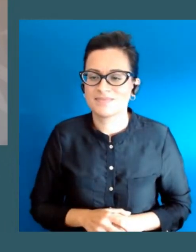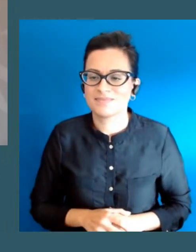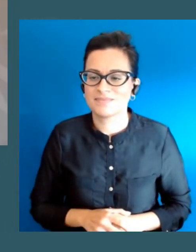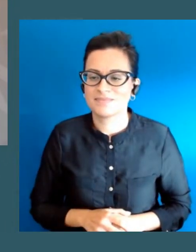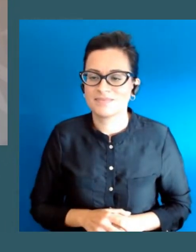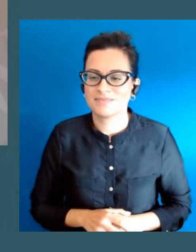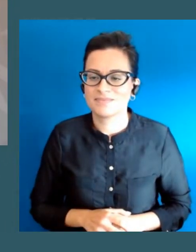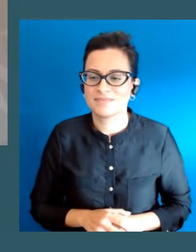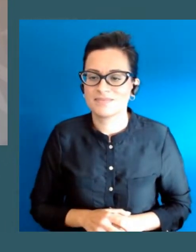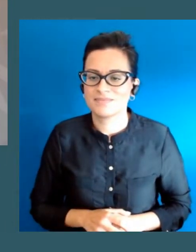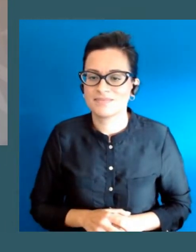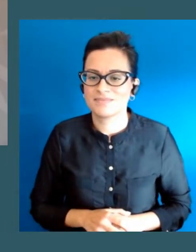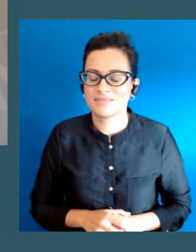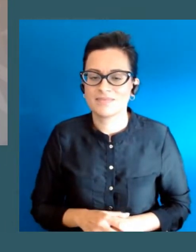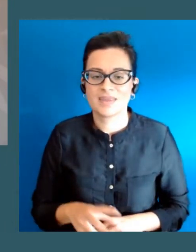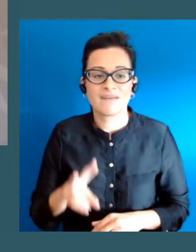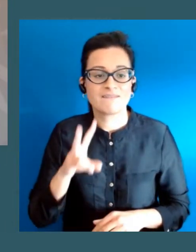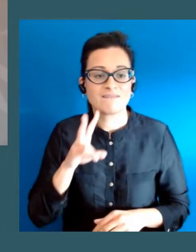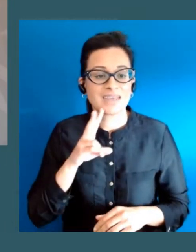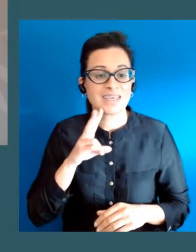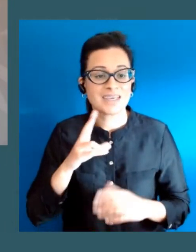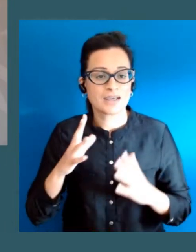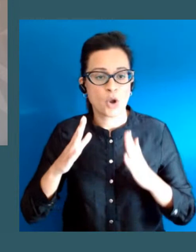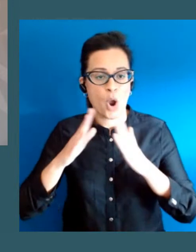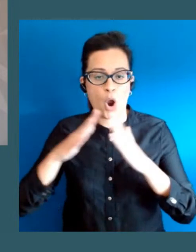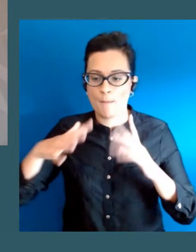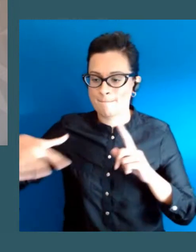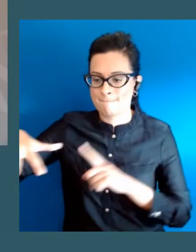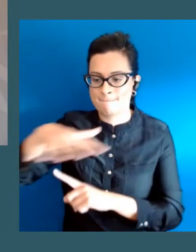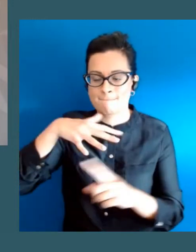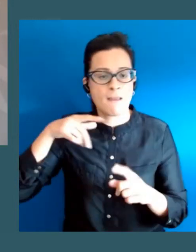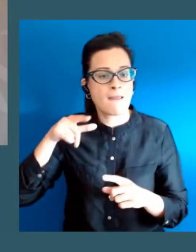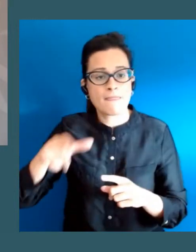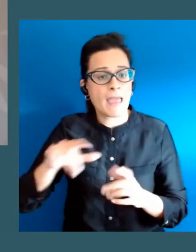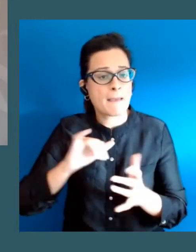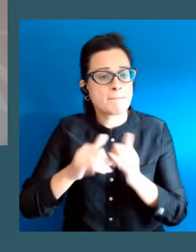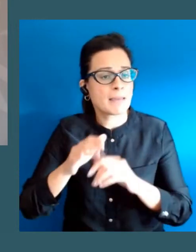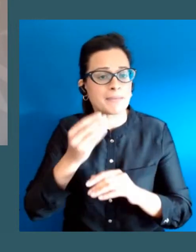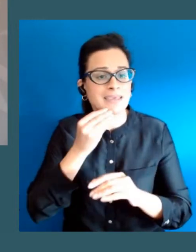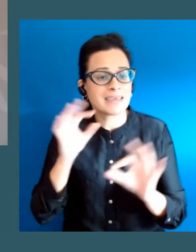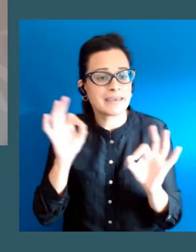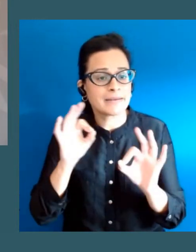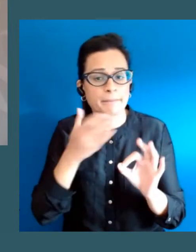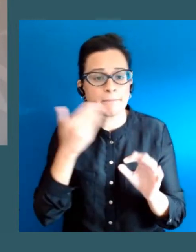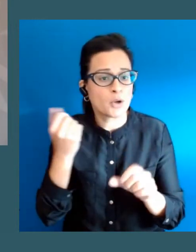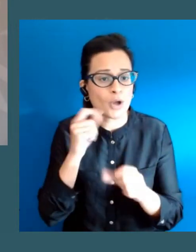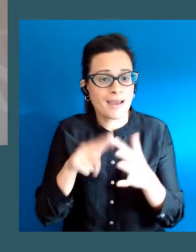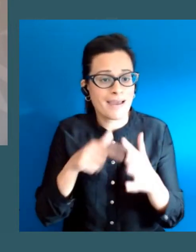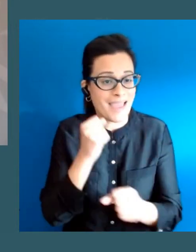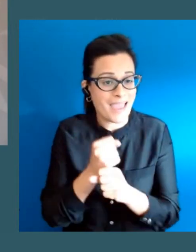in the vegan household, they might not be eating egg anyway. And so,